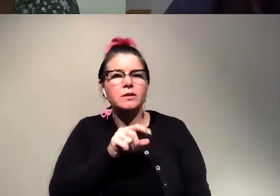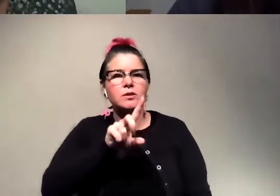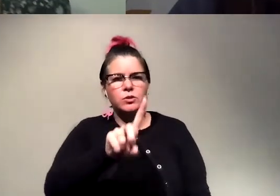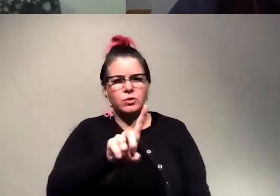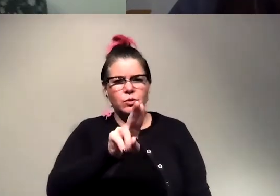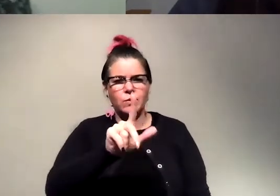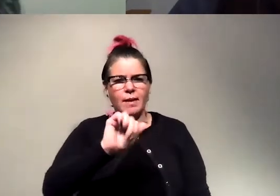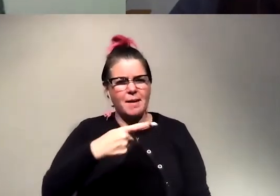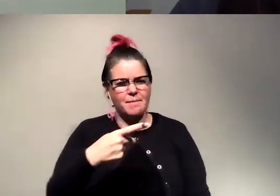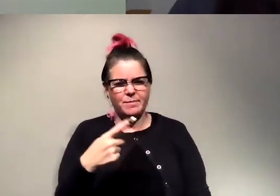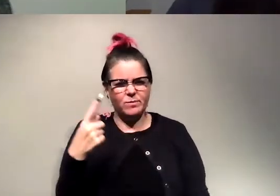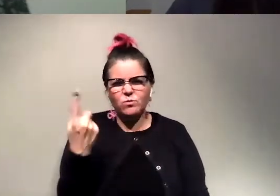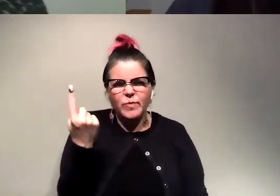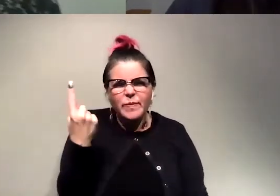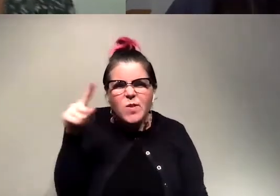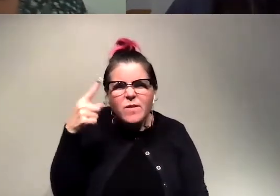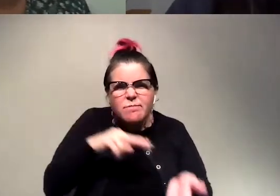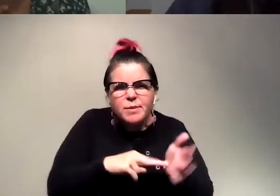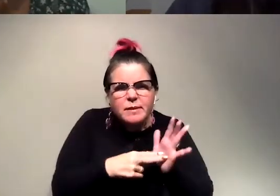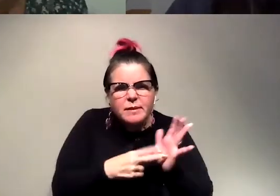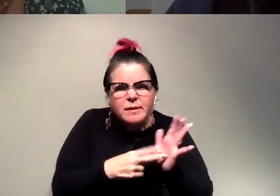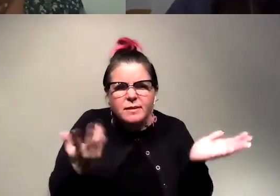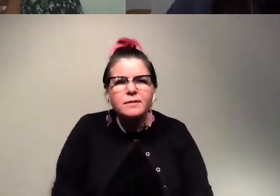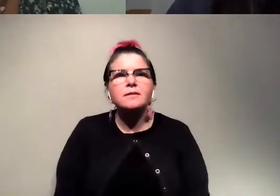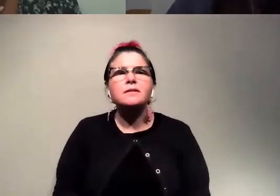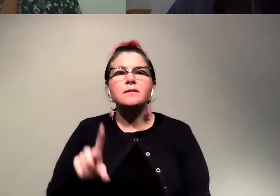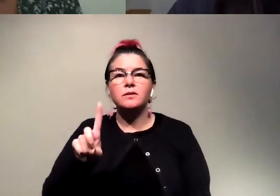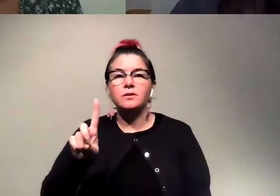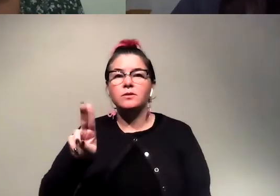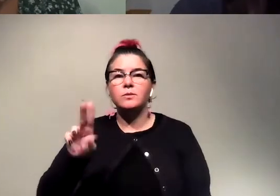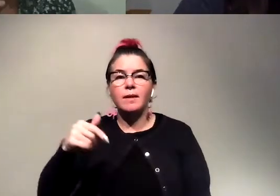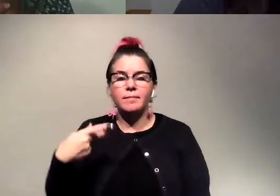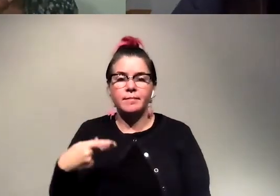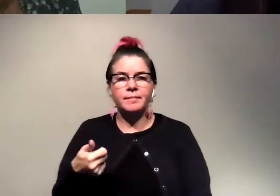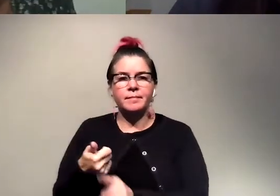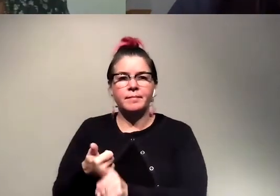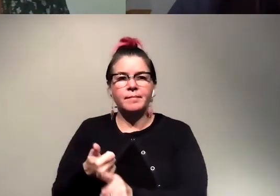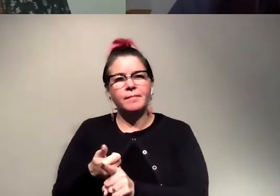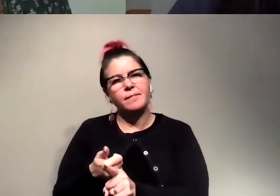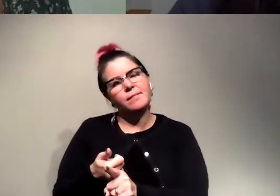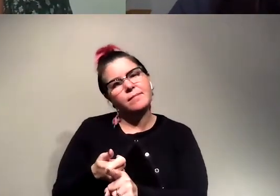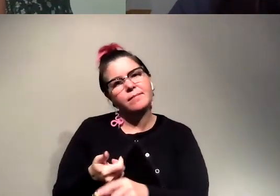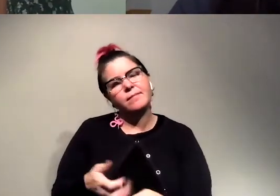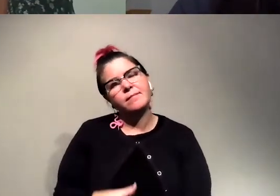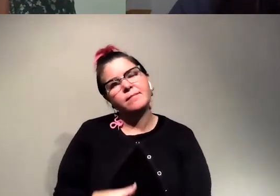are they used for? So dewlaps are these,